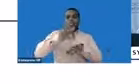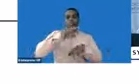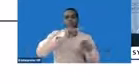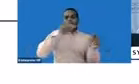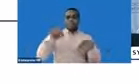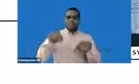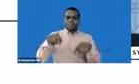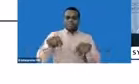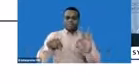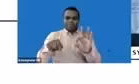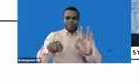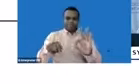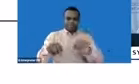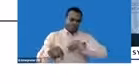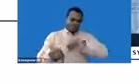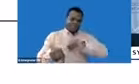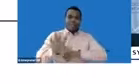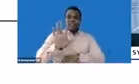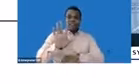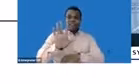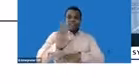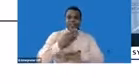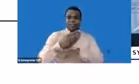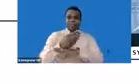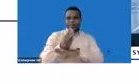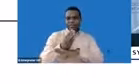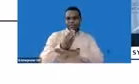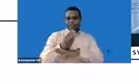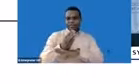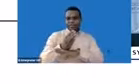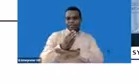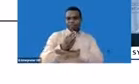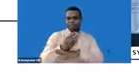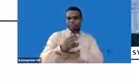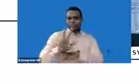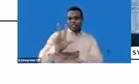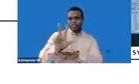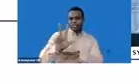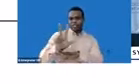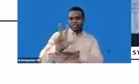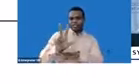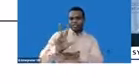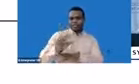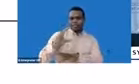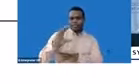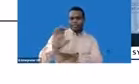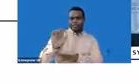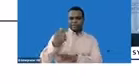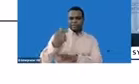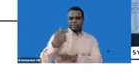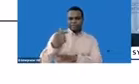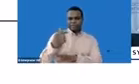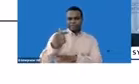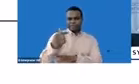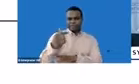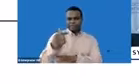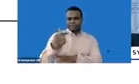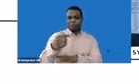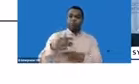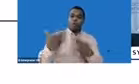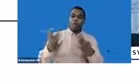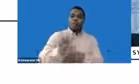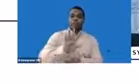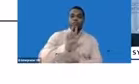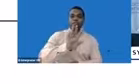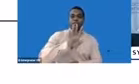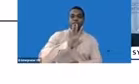European time and 5 minutes past 4 here in Cyprus. And I'm sure 5 minutes past anything anywhere. I won't go into that. So thank you very